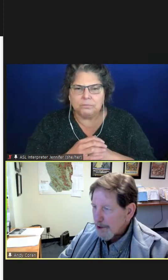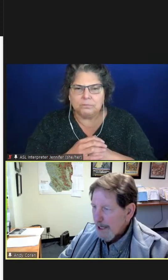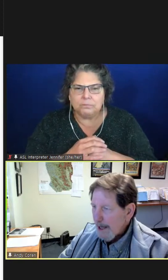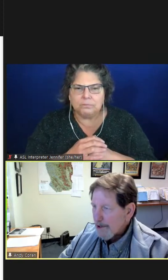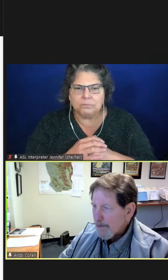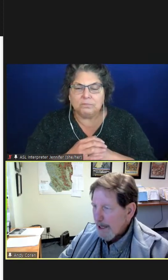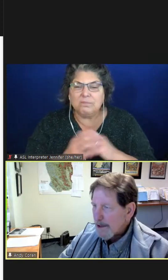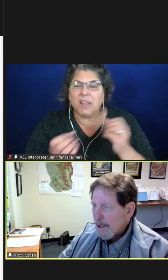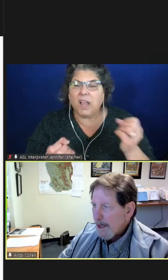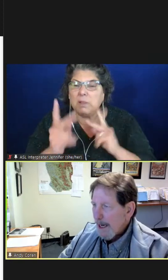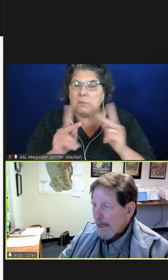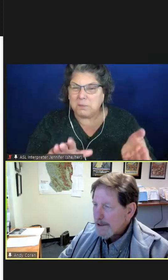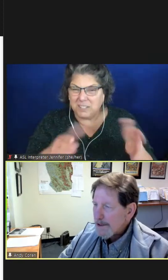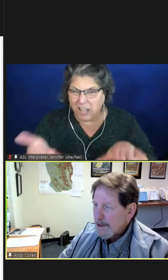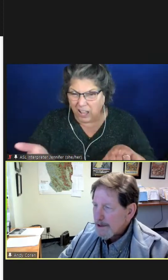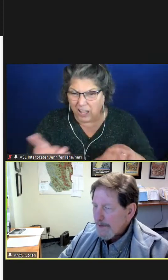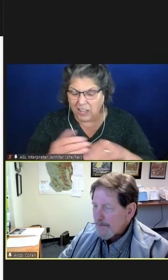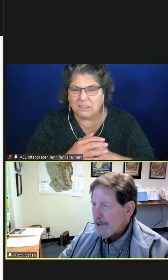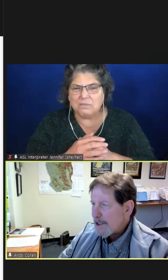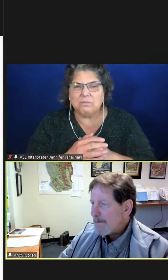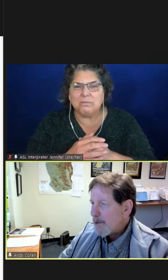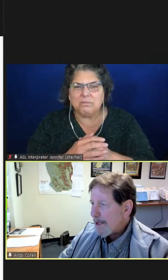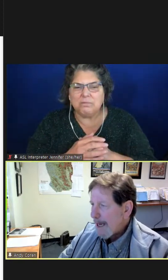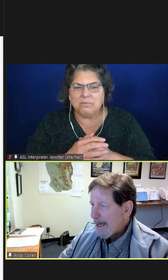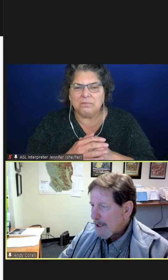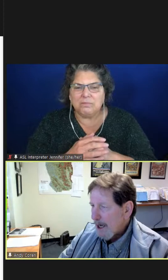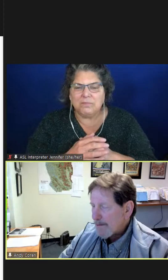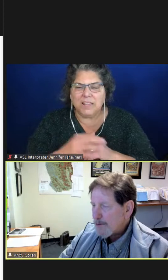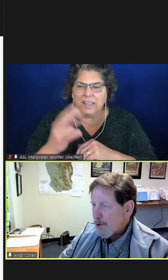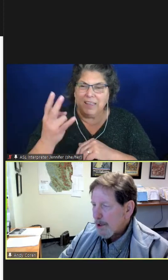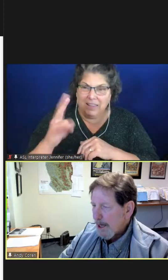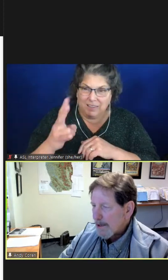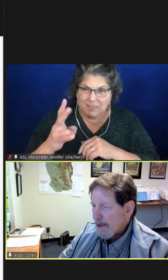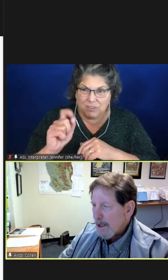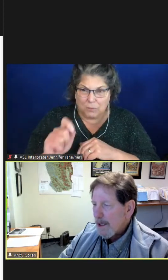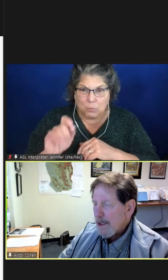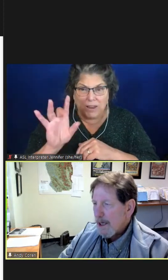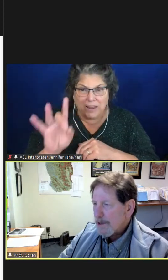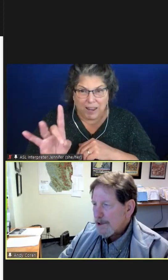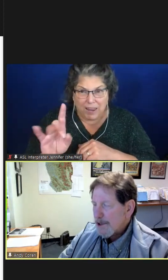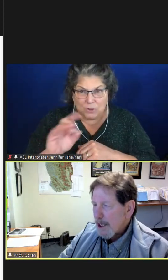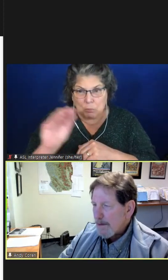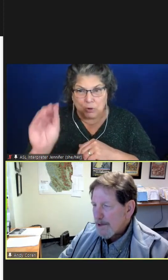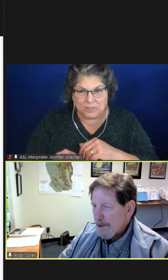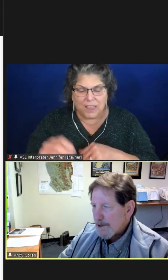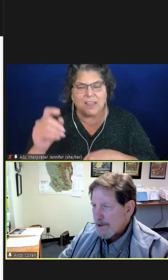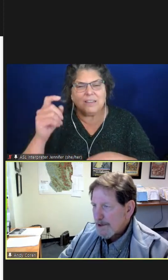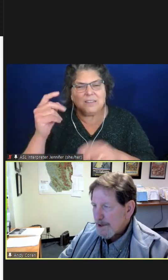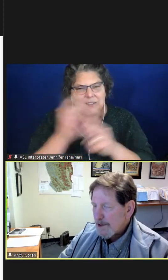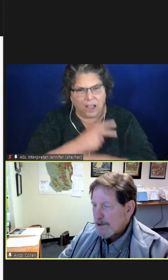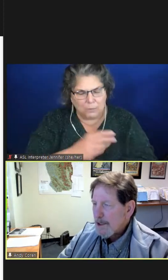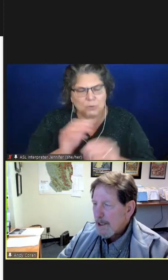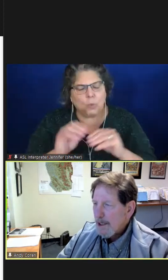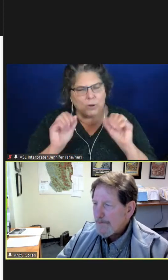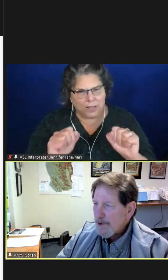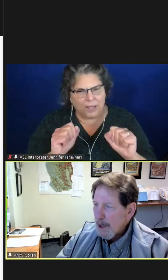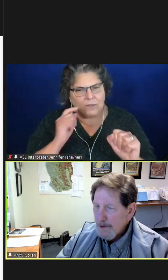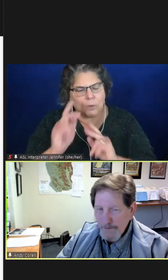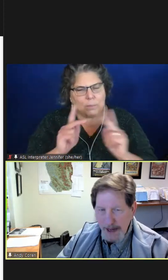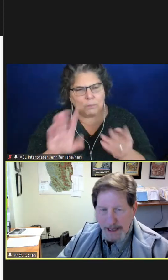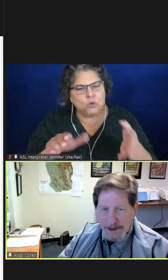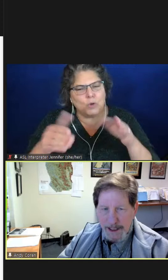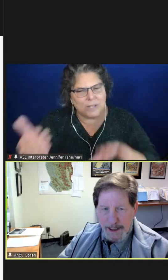the mortality rate, and it's 17.8 times more likely to succumb to this disease if